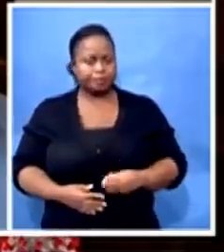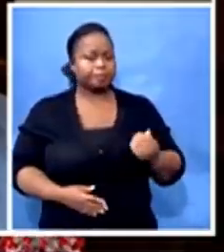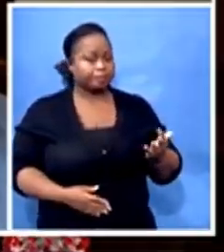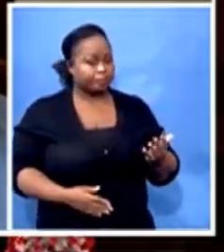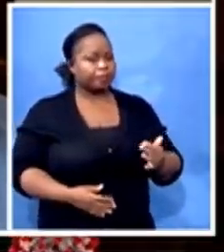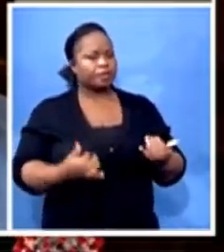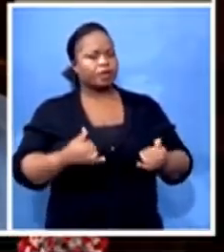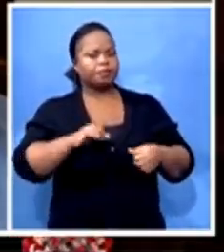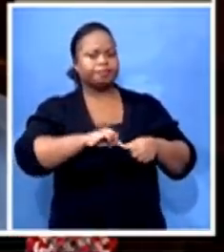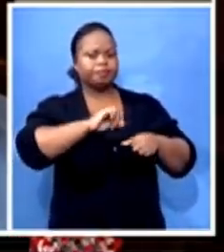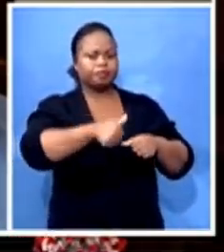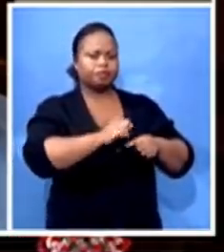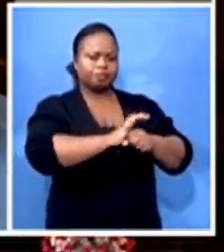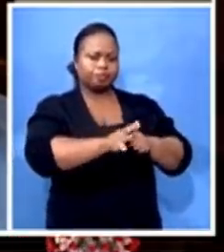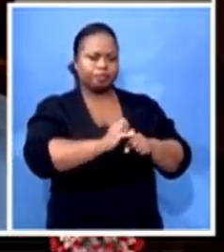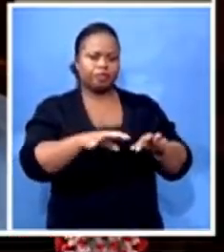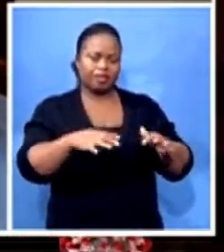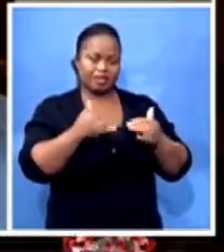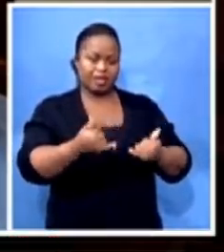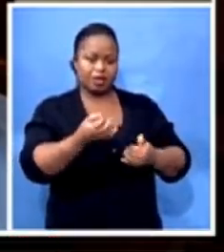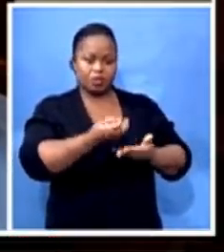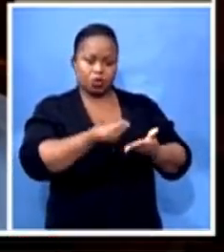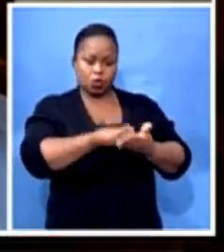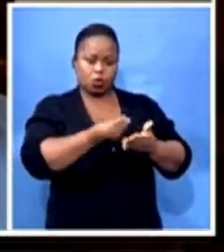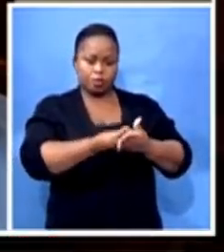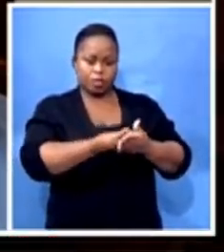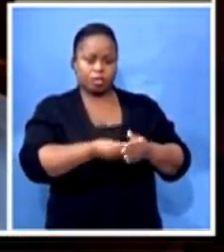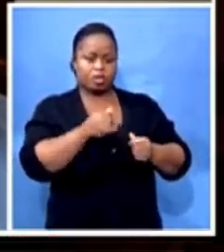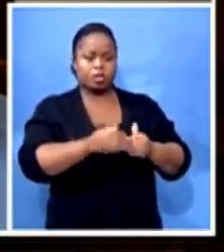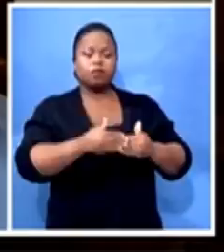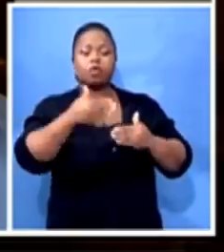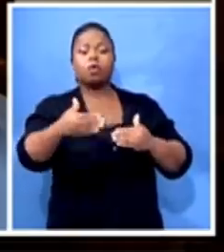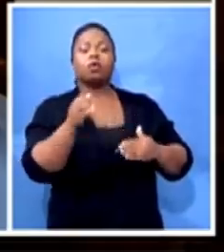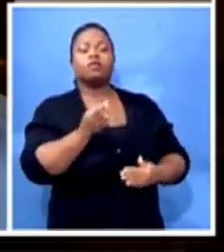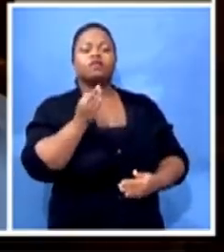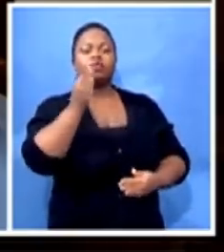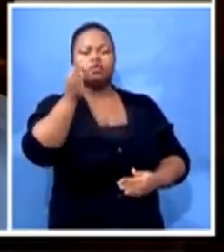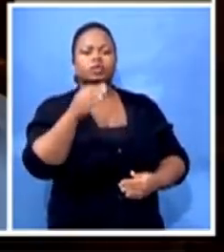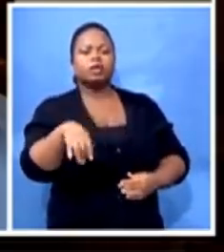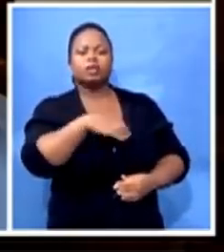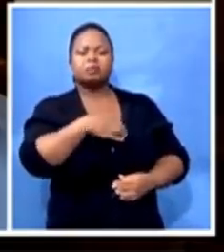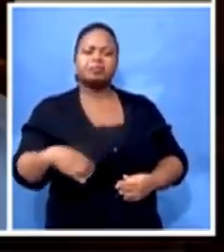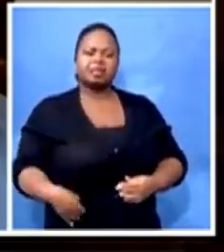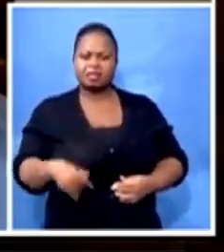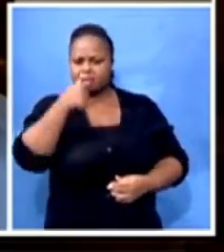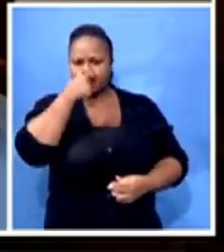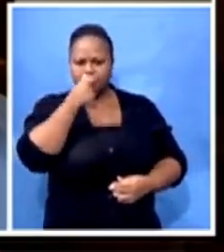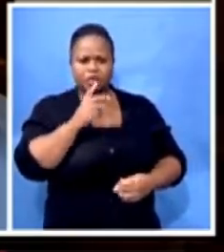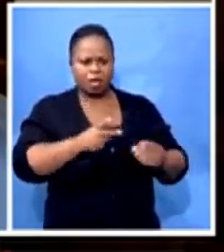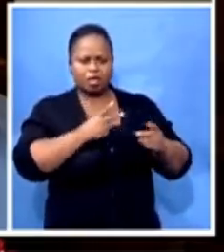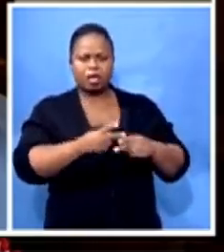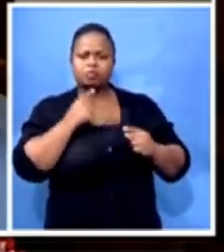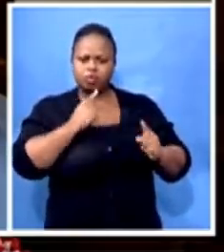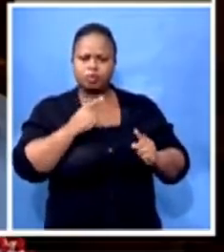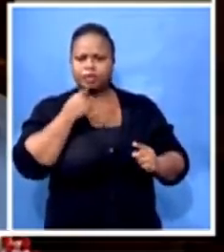post-COVID-19 economy that you're talking about, President Cyril Ramaphosa himself has previously asserted that after this entire process, the South